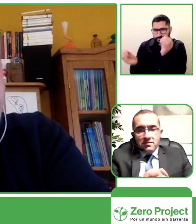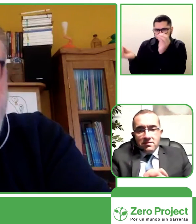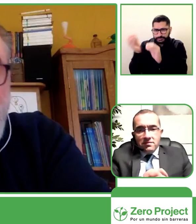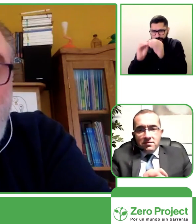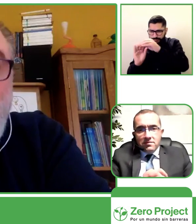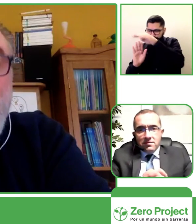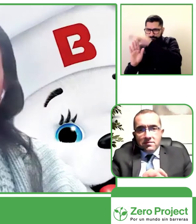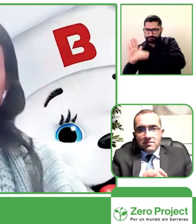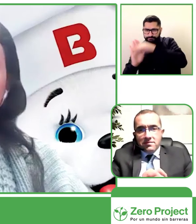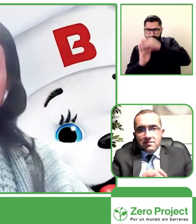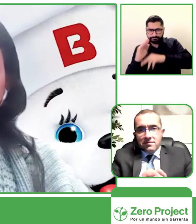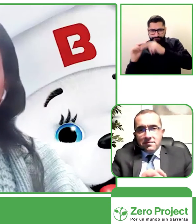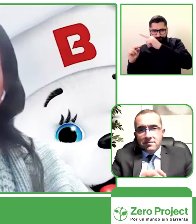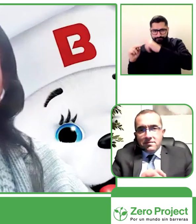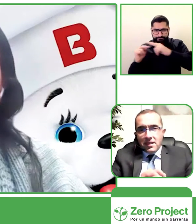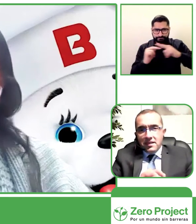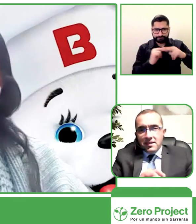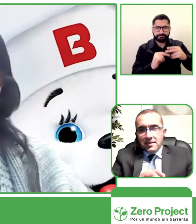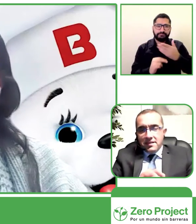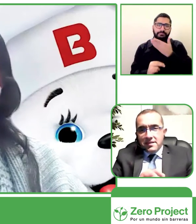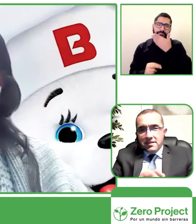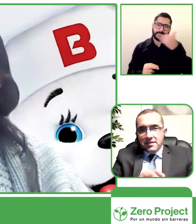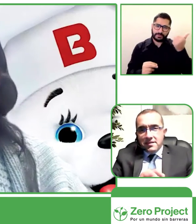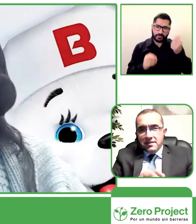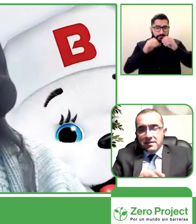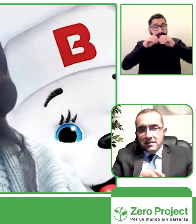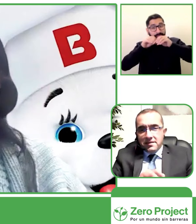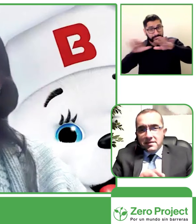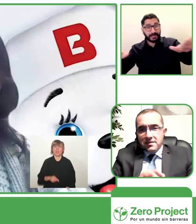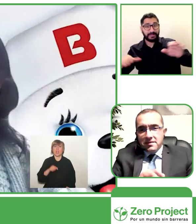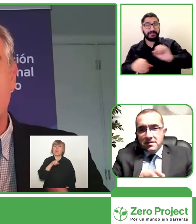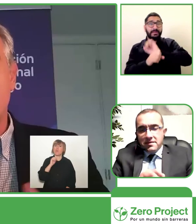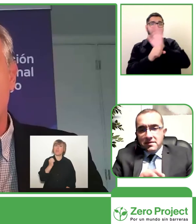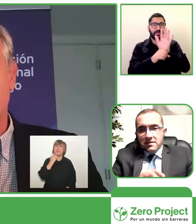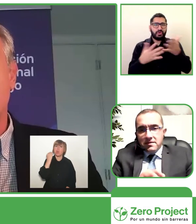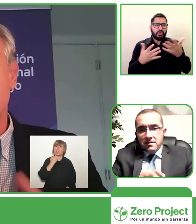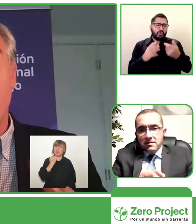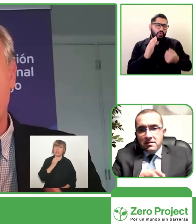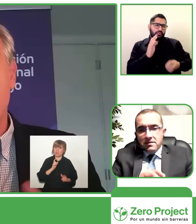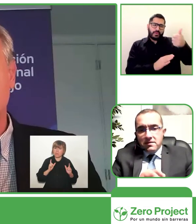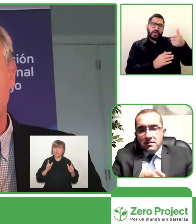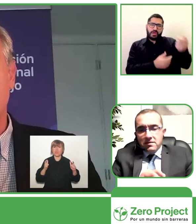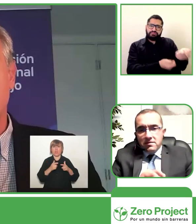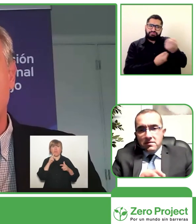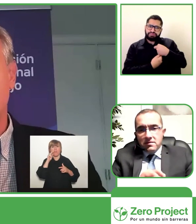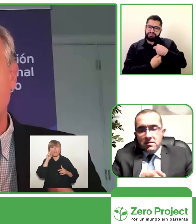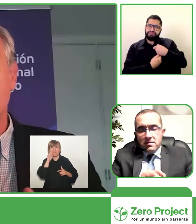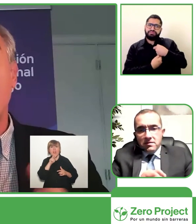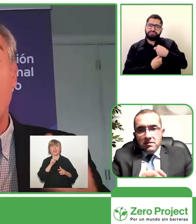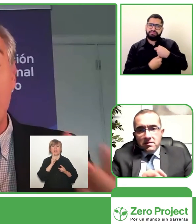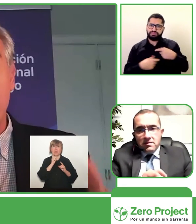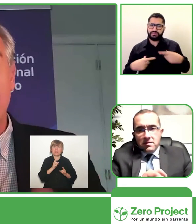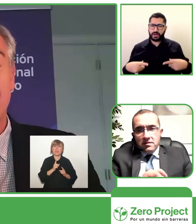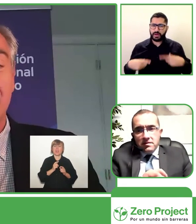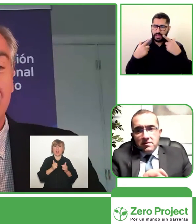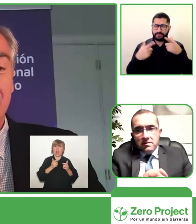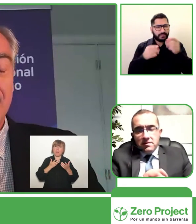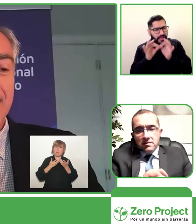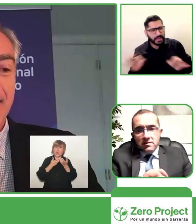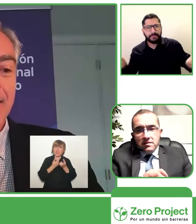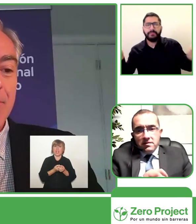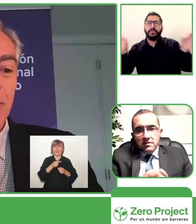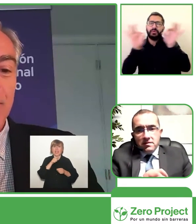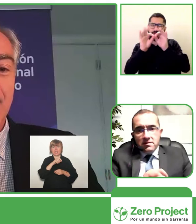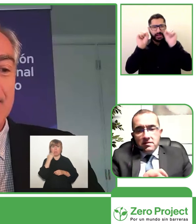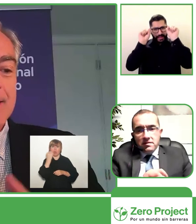an activity on the forefront of what is happening around the world. It is very important for us to provide